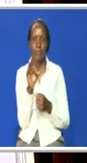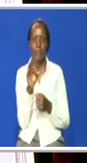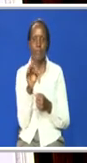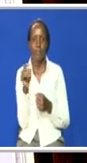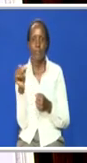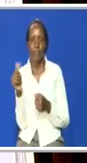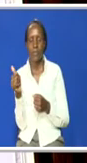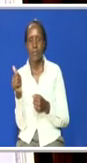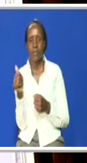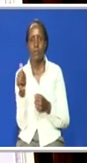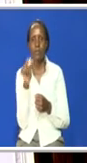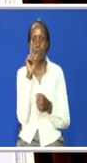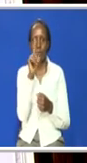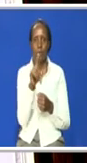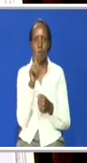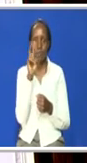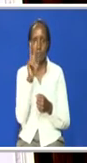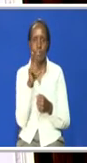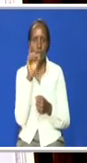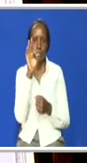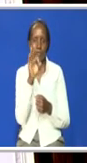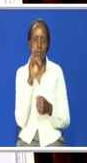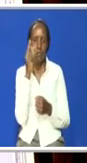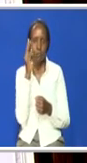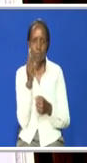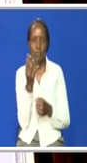One, two, three,